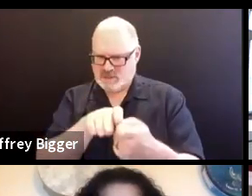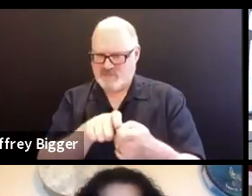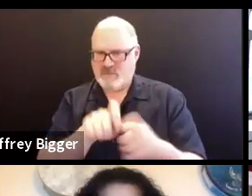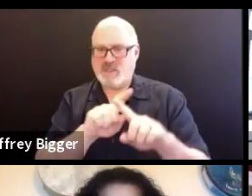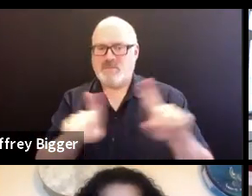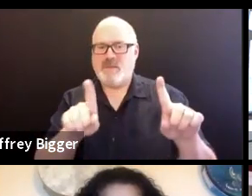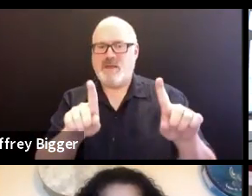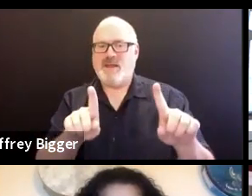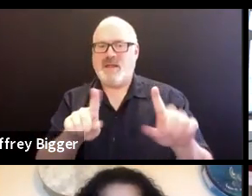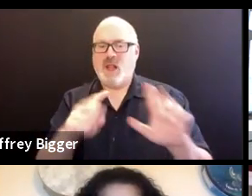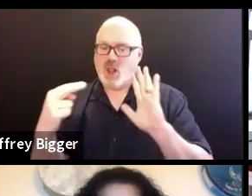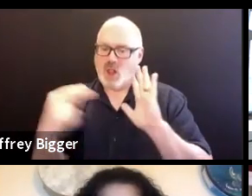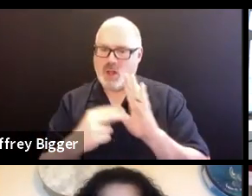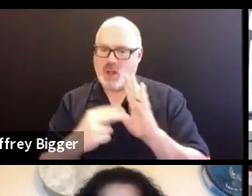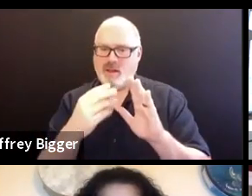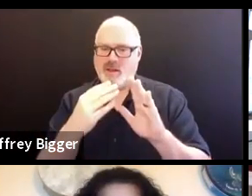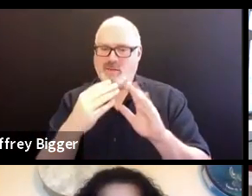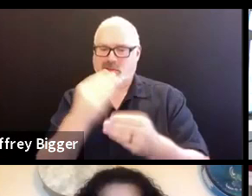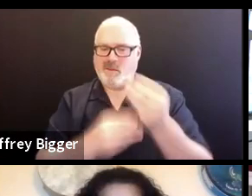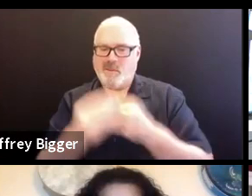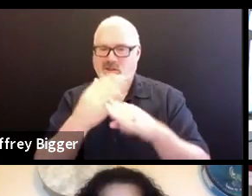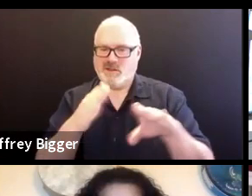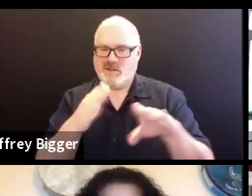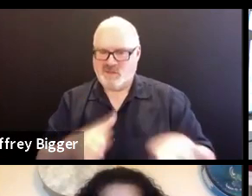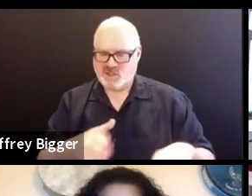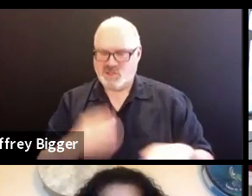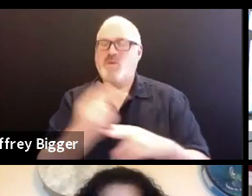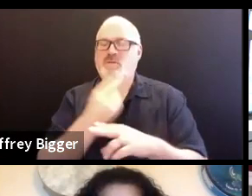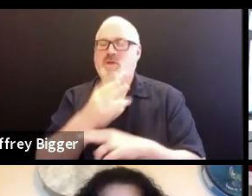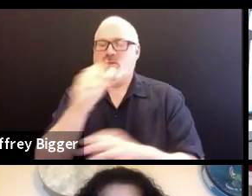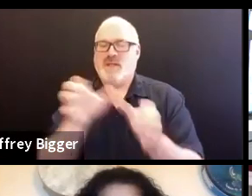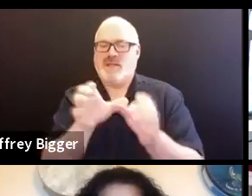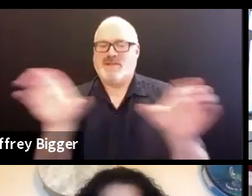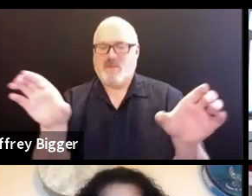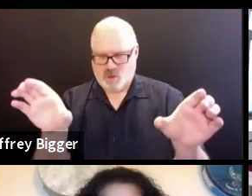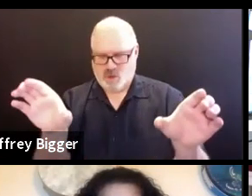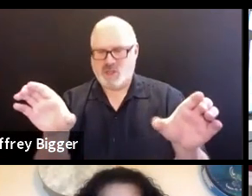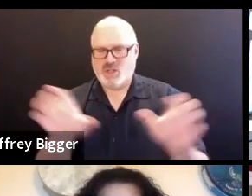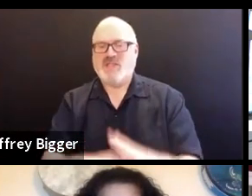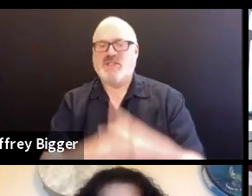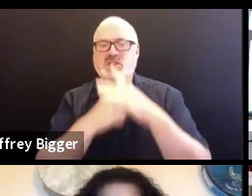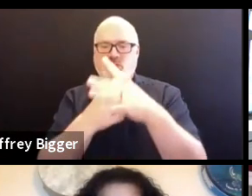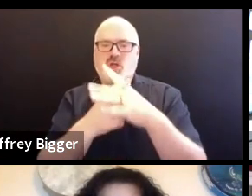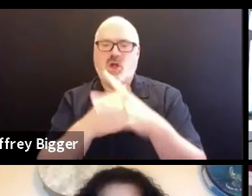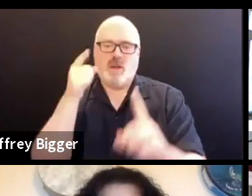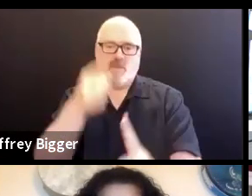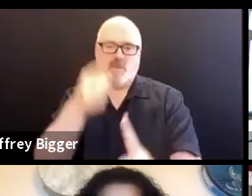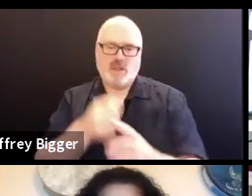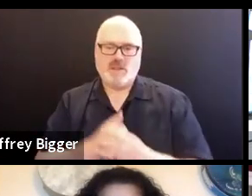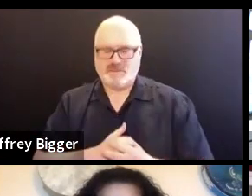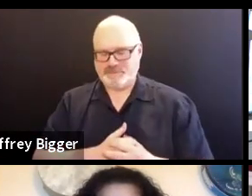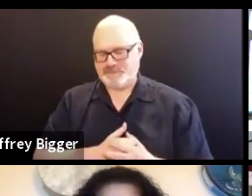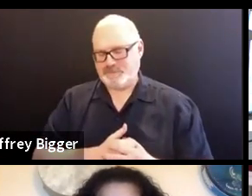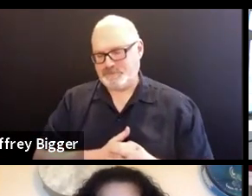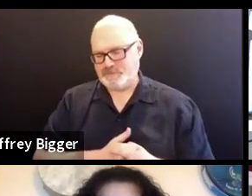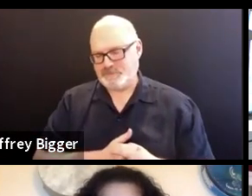way our budget is divided, we've used that allocation as an initial cut there, or initial